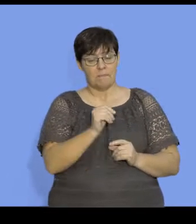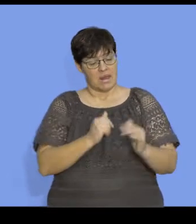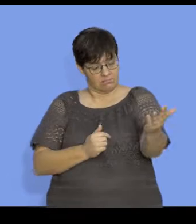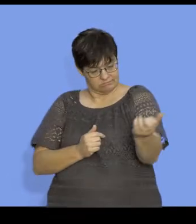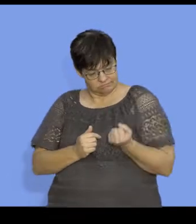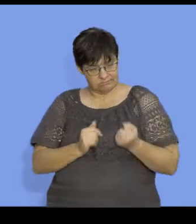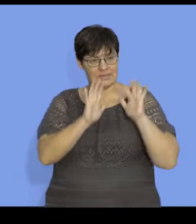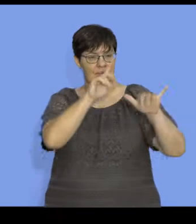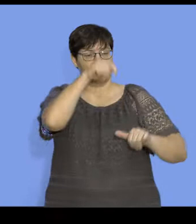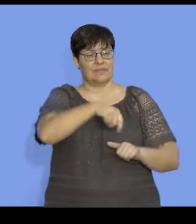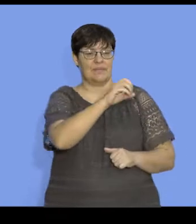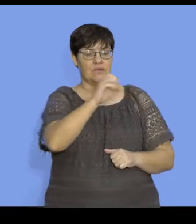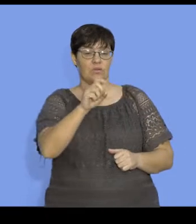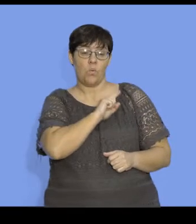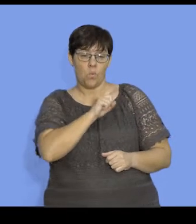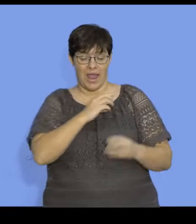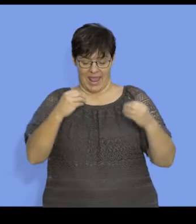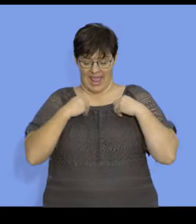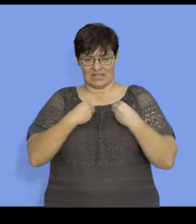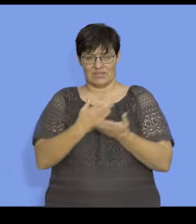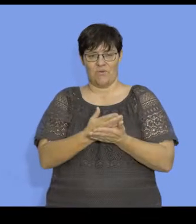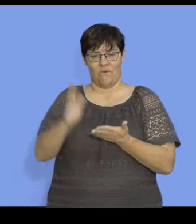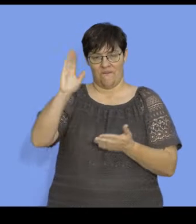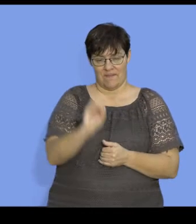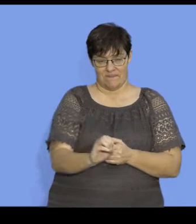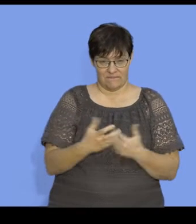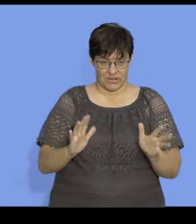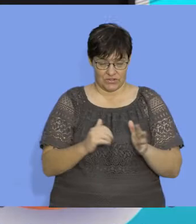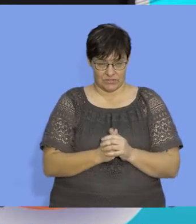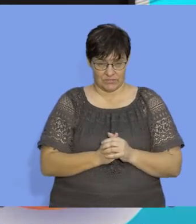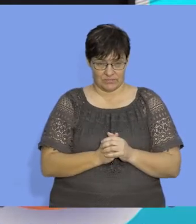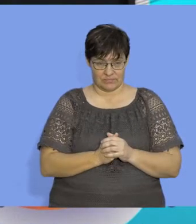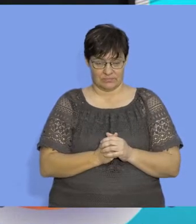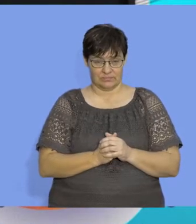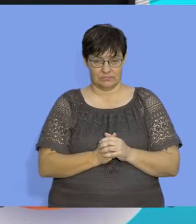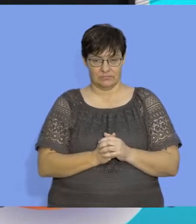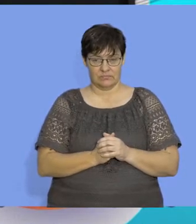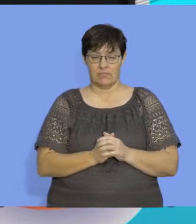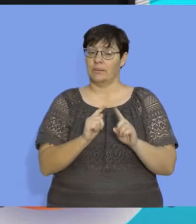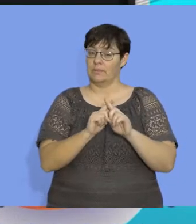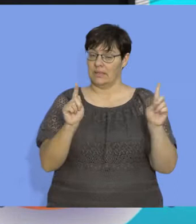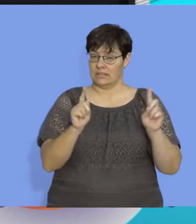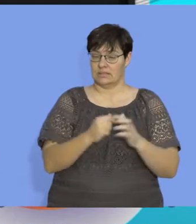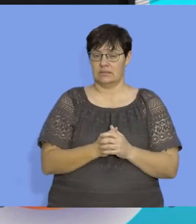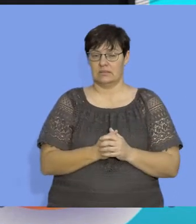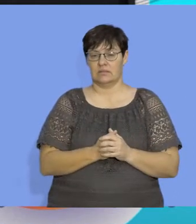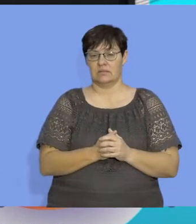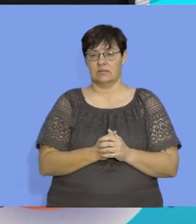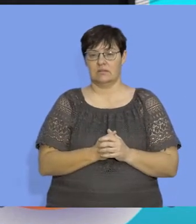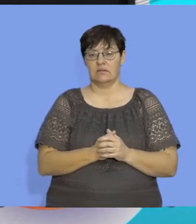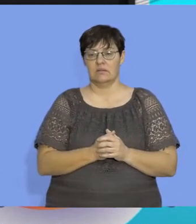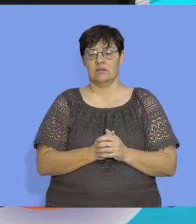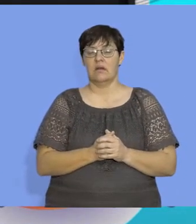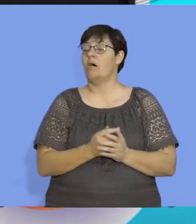of my asset. Okay. However, what figure will go into your projected